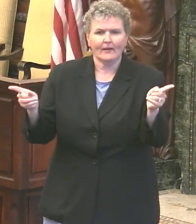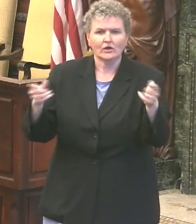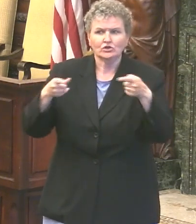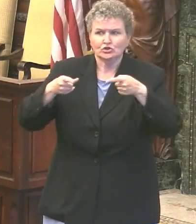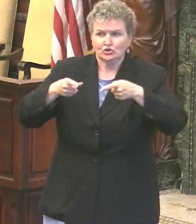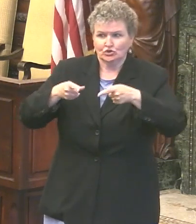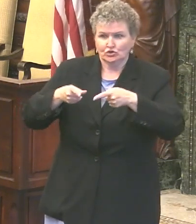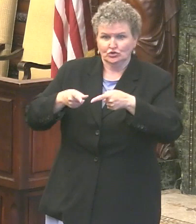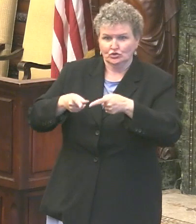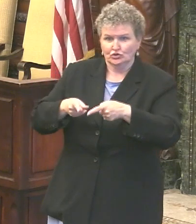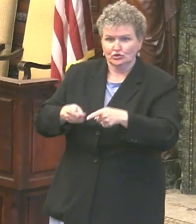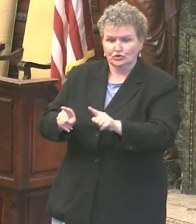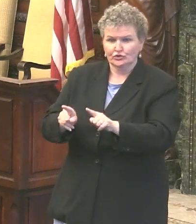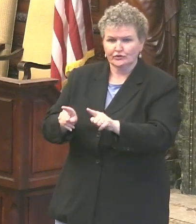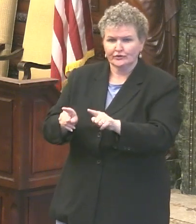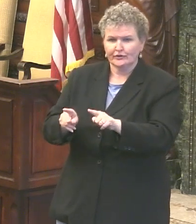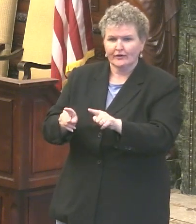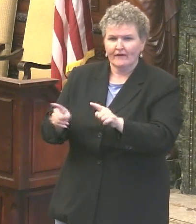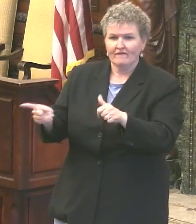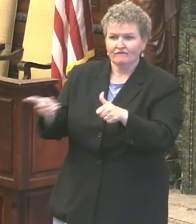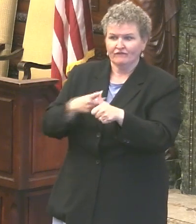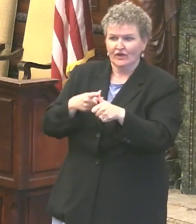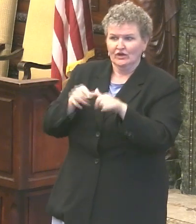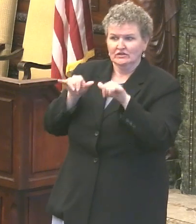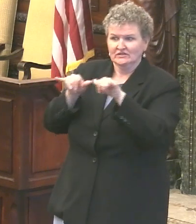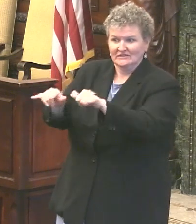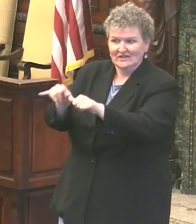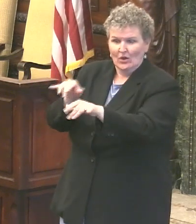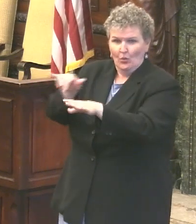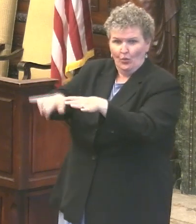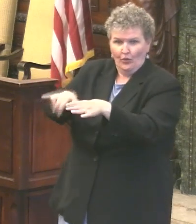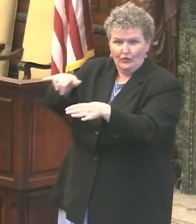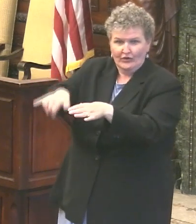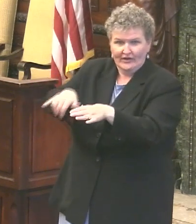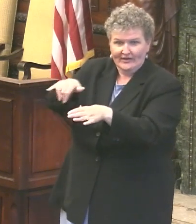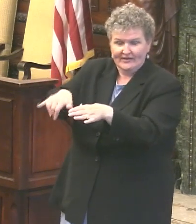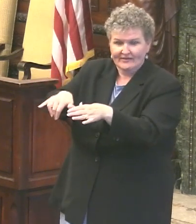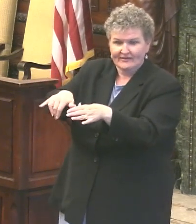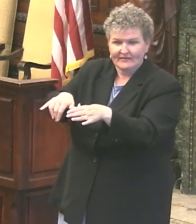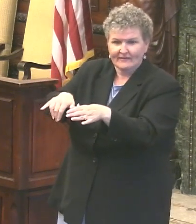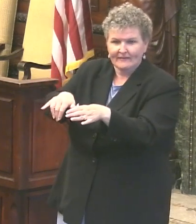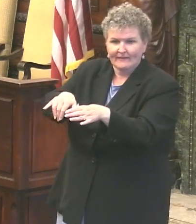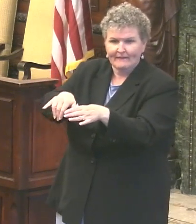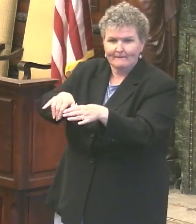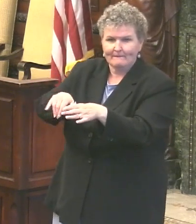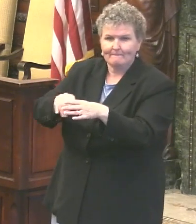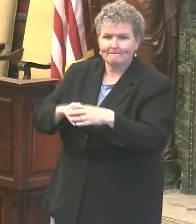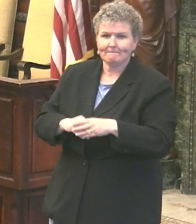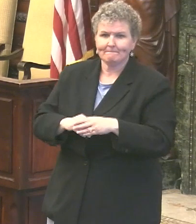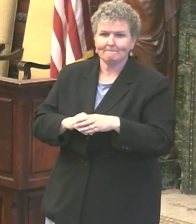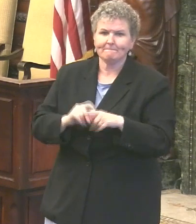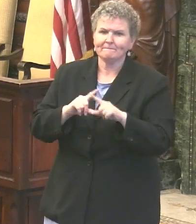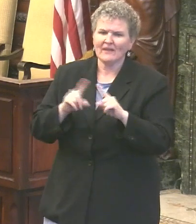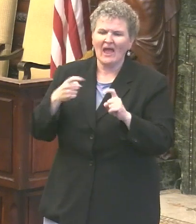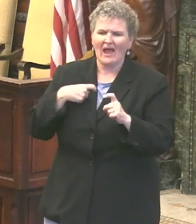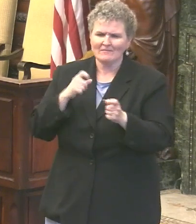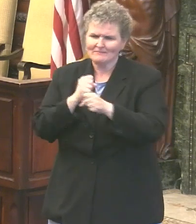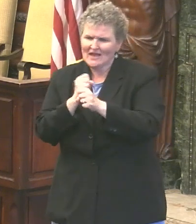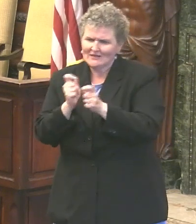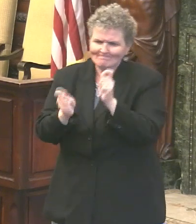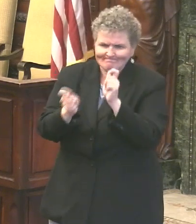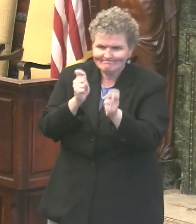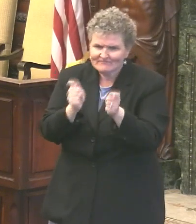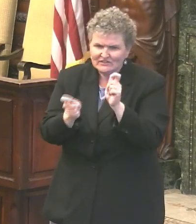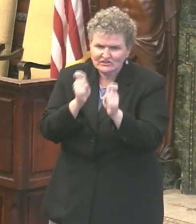lockdown, during the initial quarantine. I think we were able to make adjustments in order to alleviate